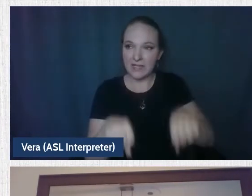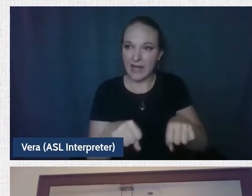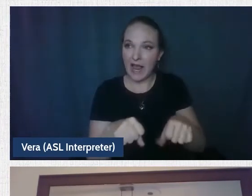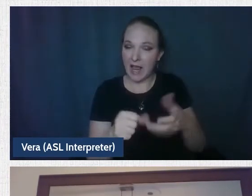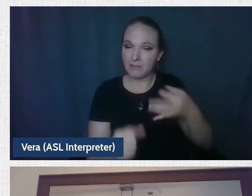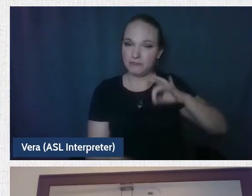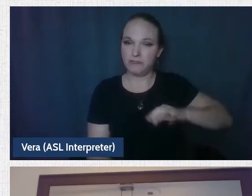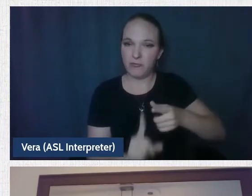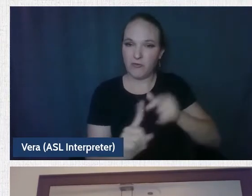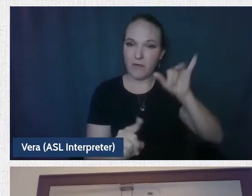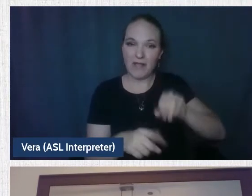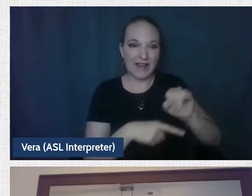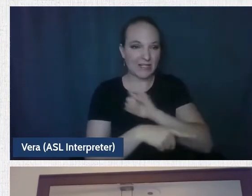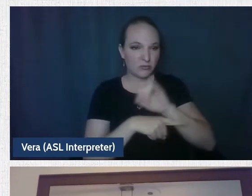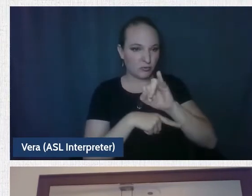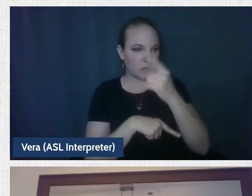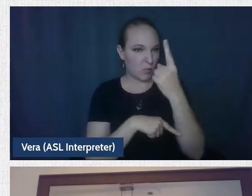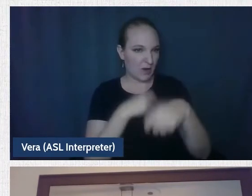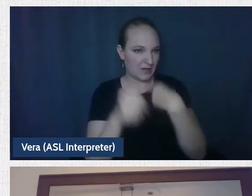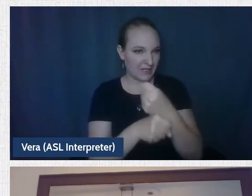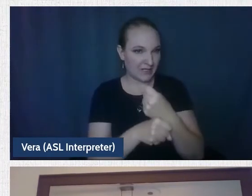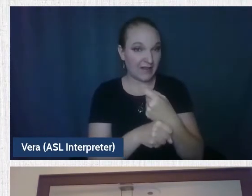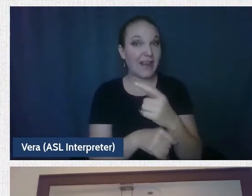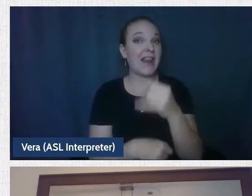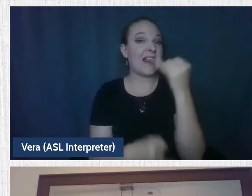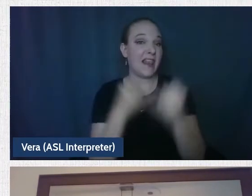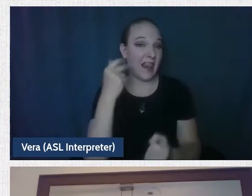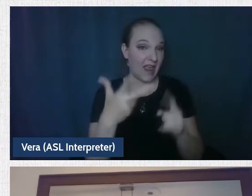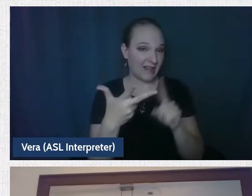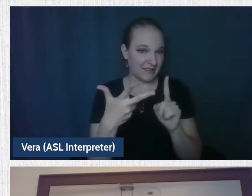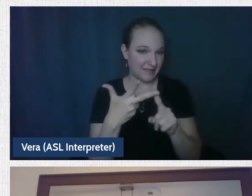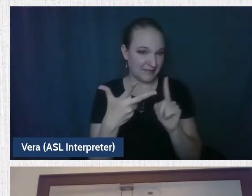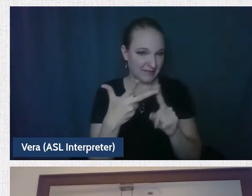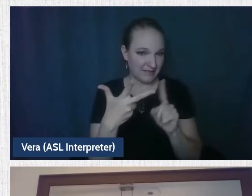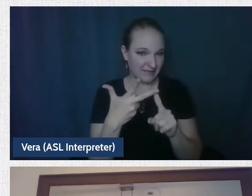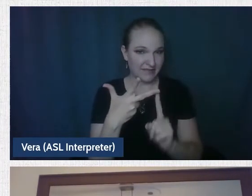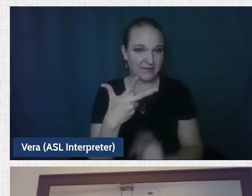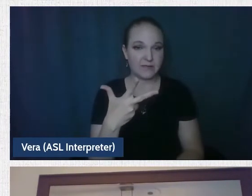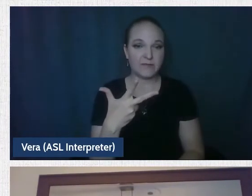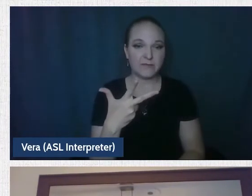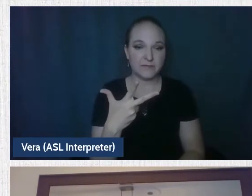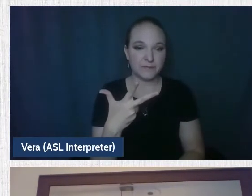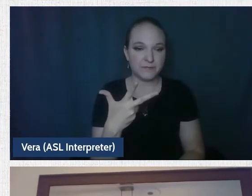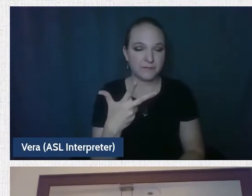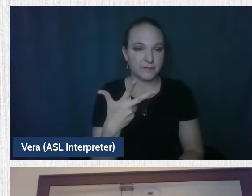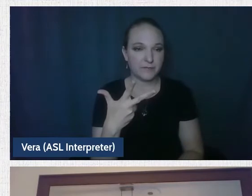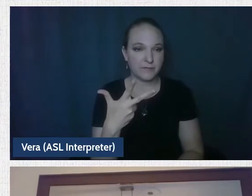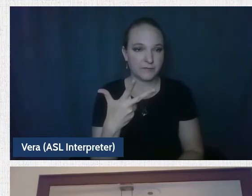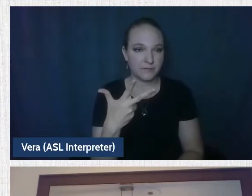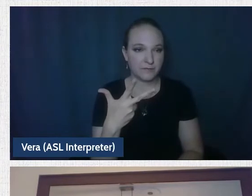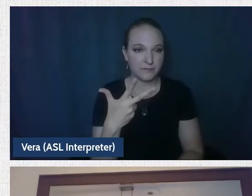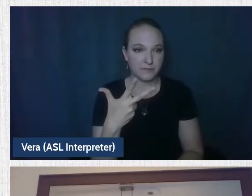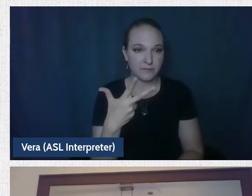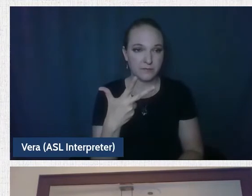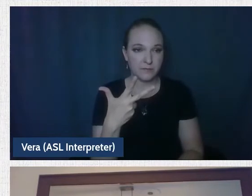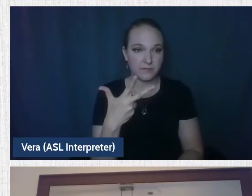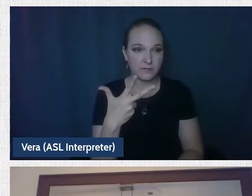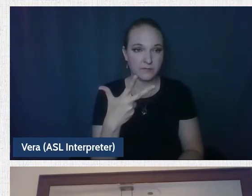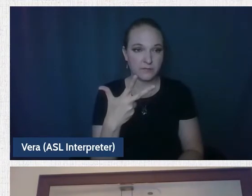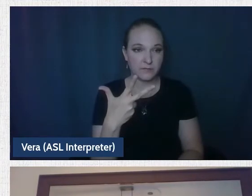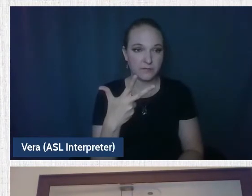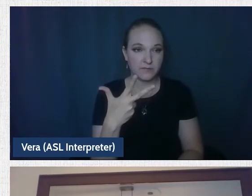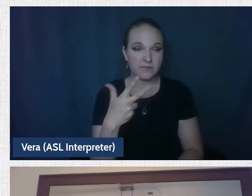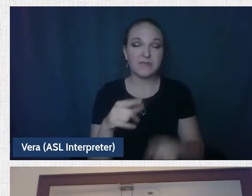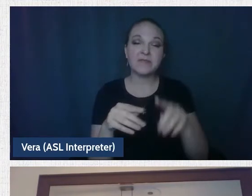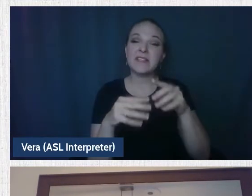year. And the last element that I'll touch upon briefly is the incredible important role of increasing the